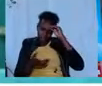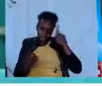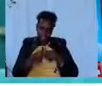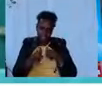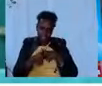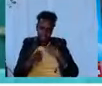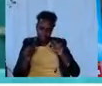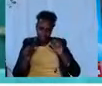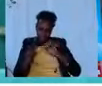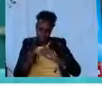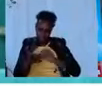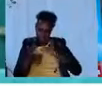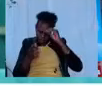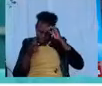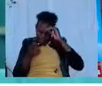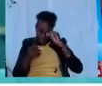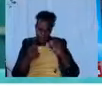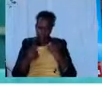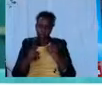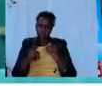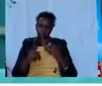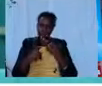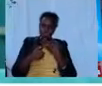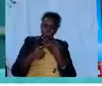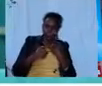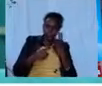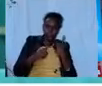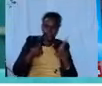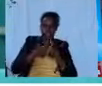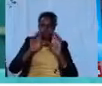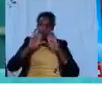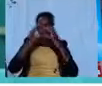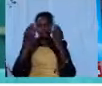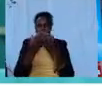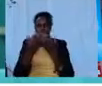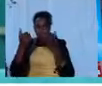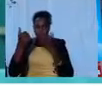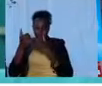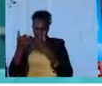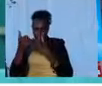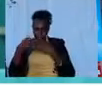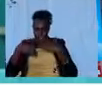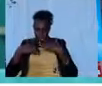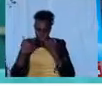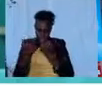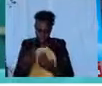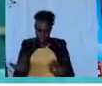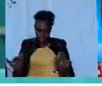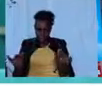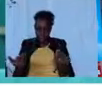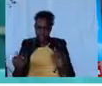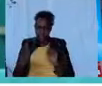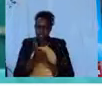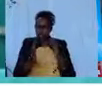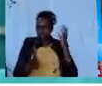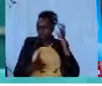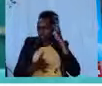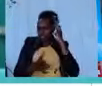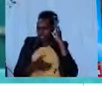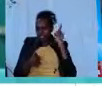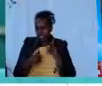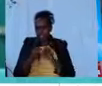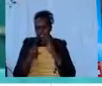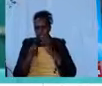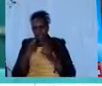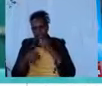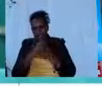in a special way the candidates, oh God, those in class 8, those in form 4, and even those in colleges in their final